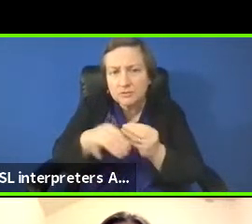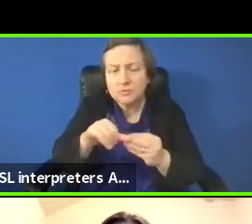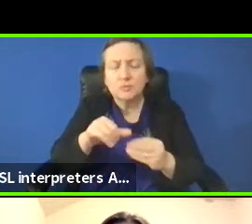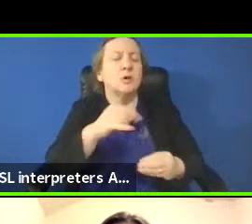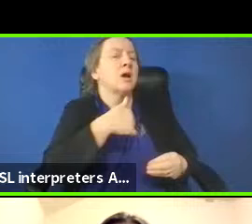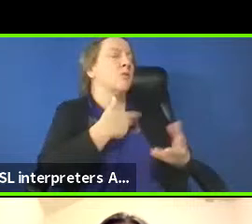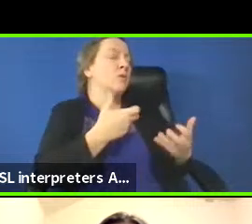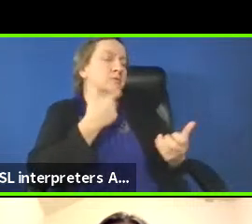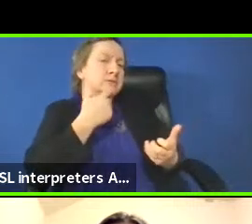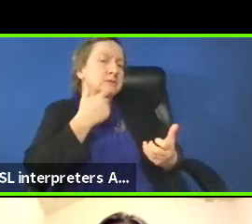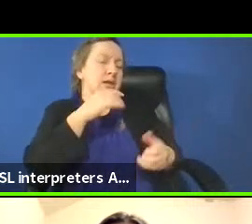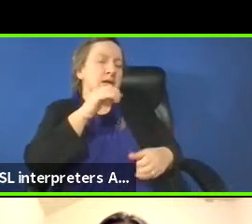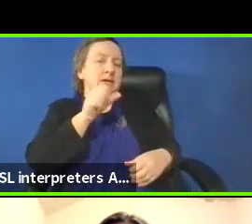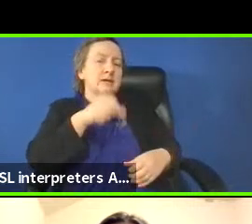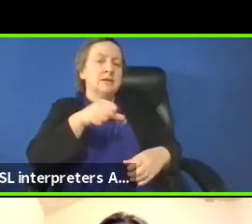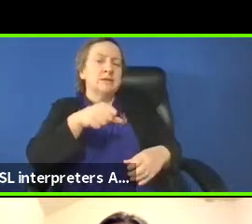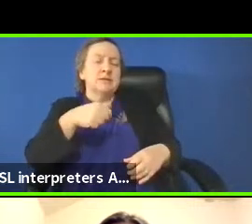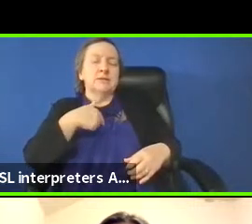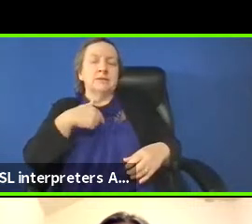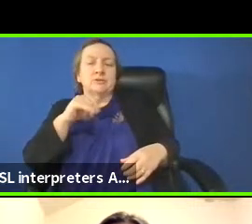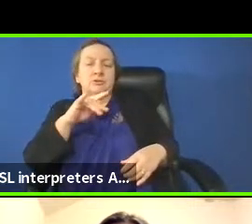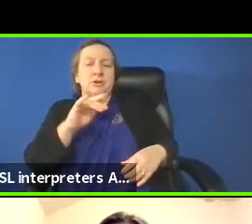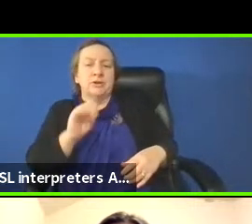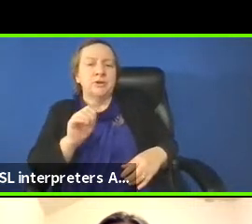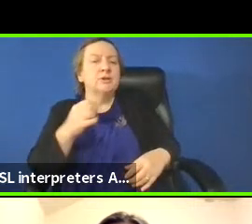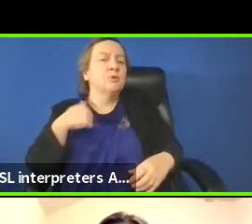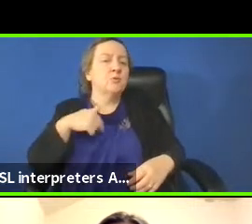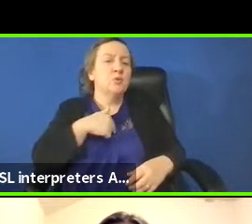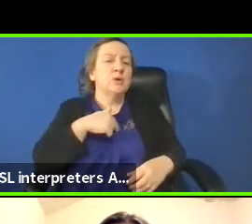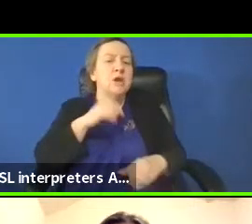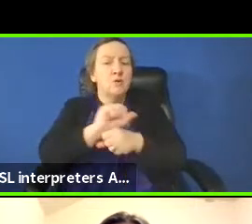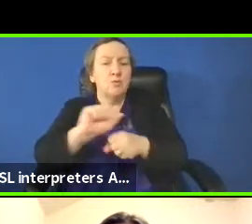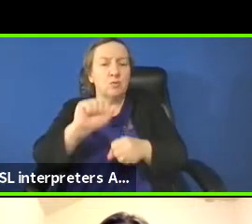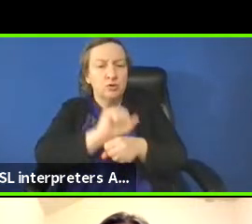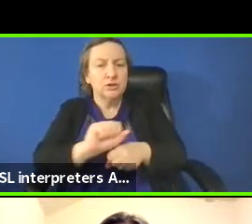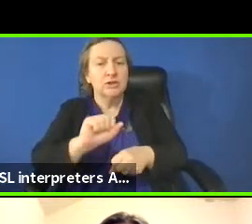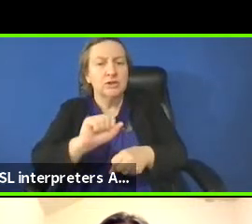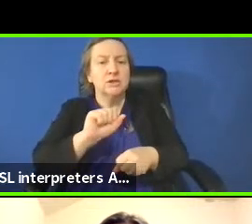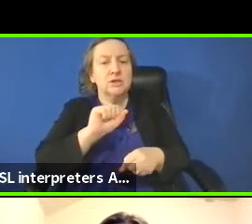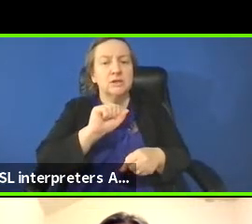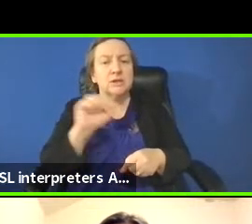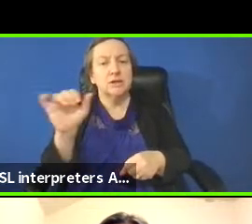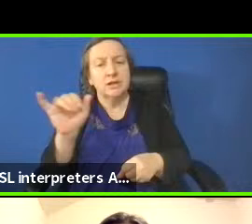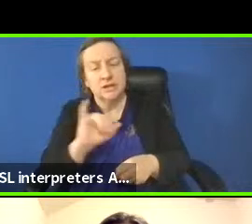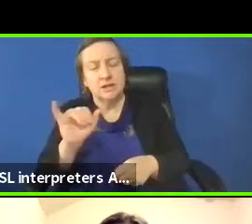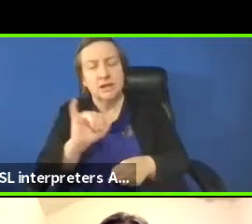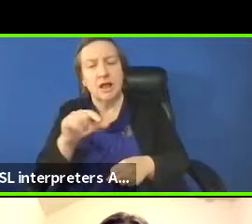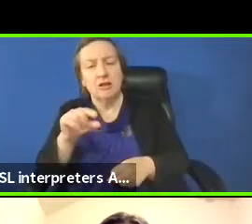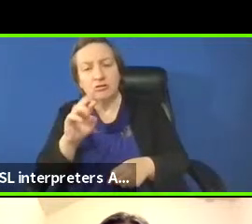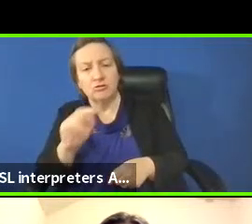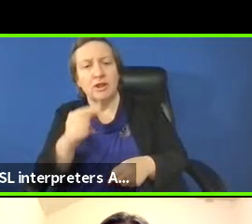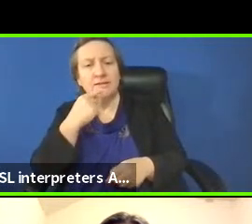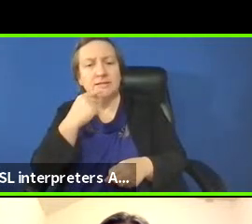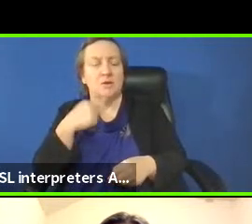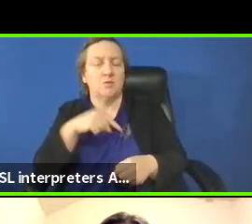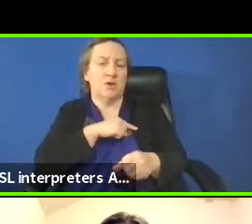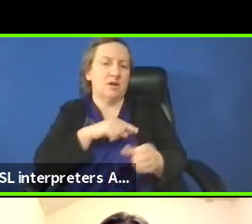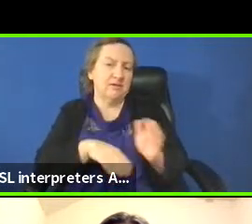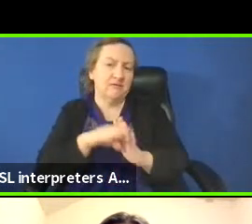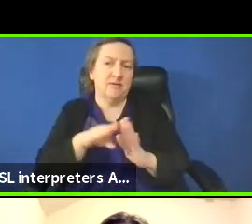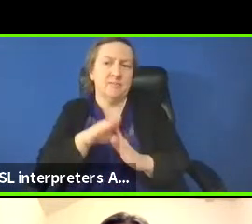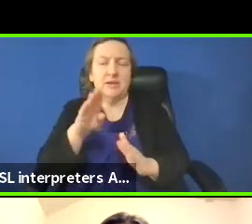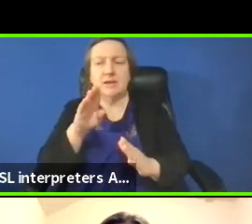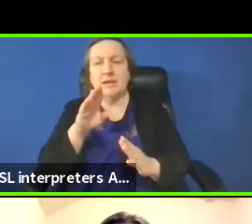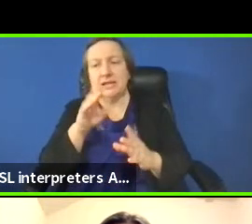say that we're working to, like Greg said, we're actually developing a decision kind of